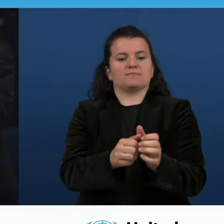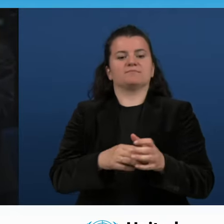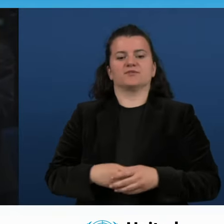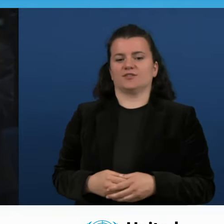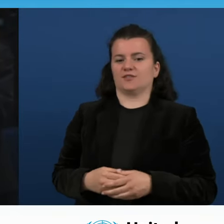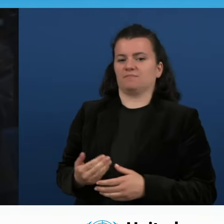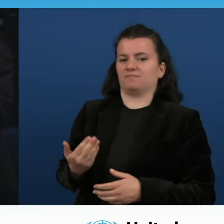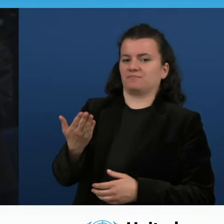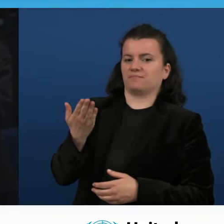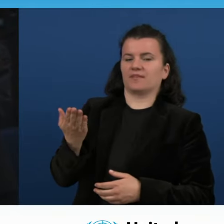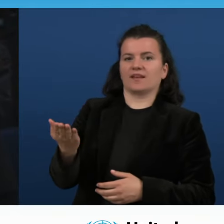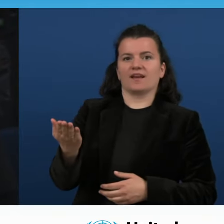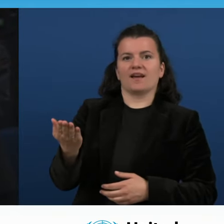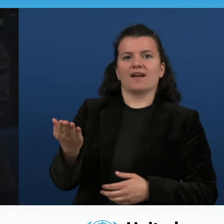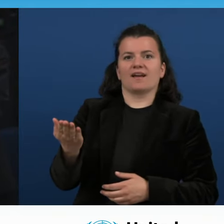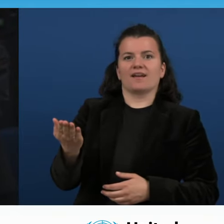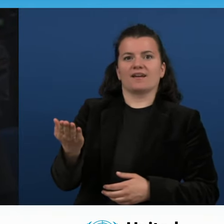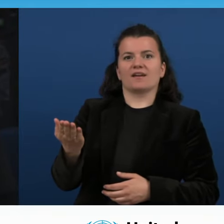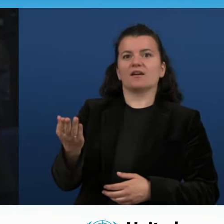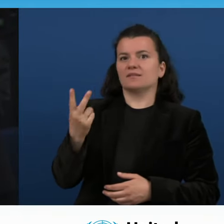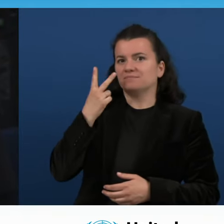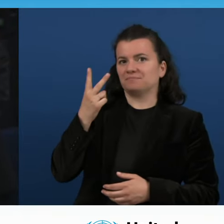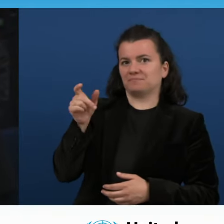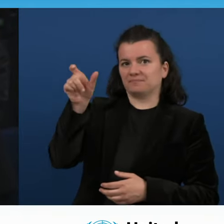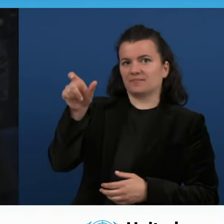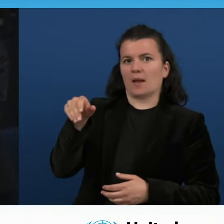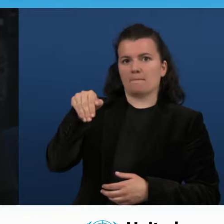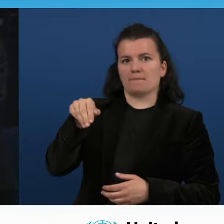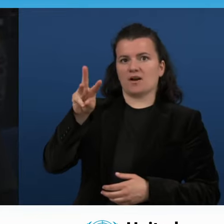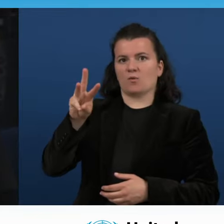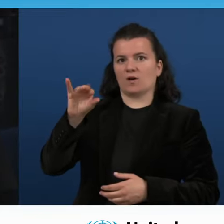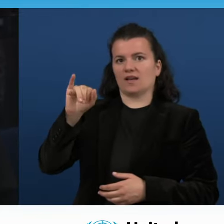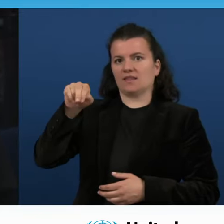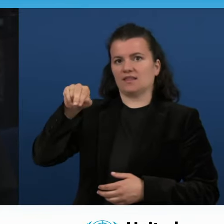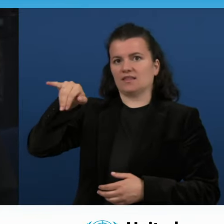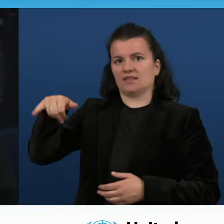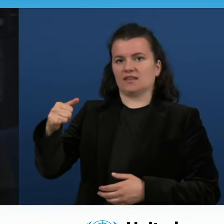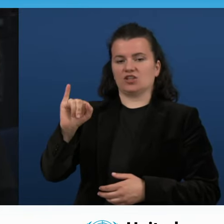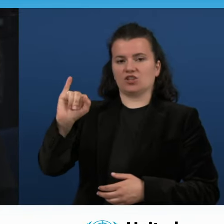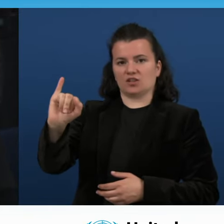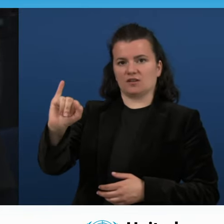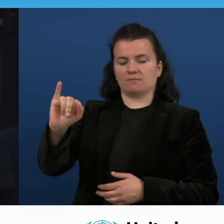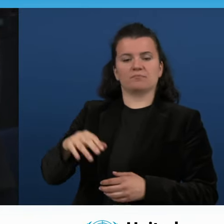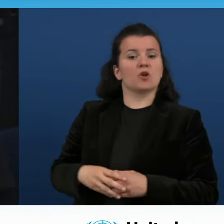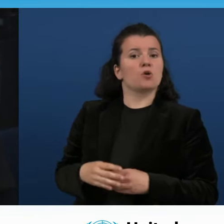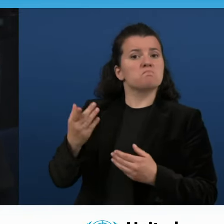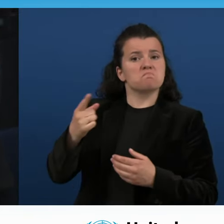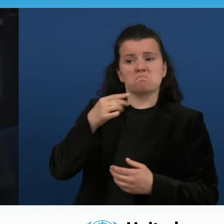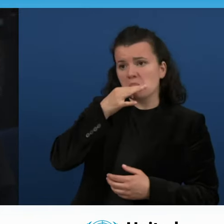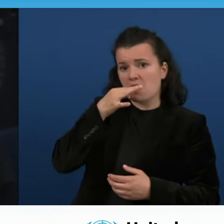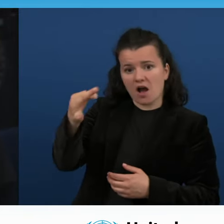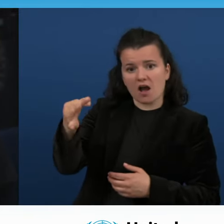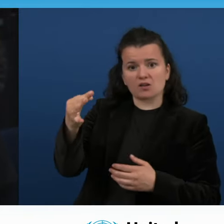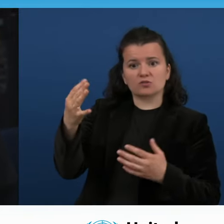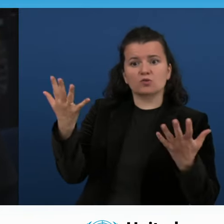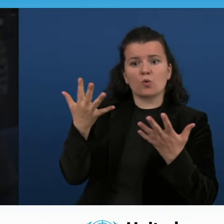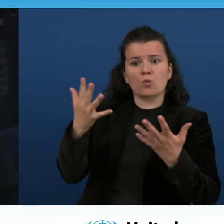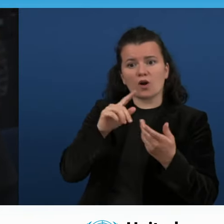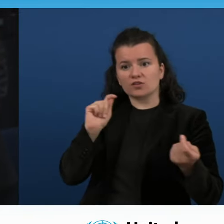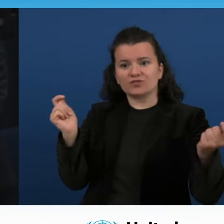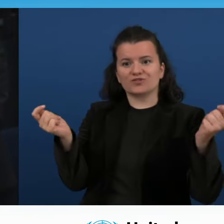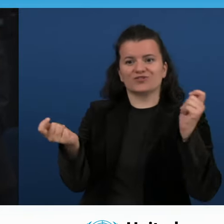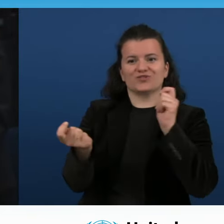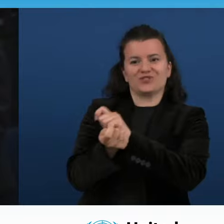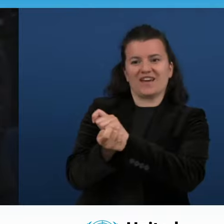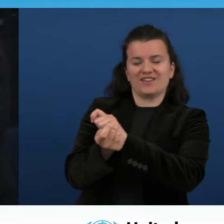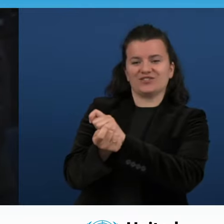question for you is, what broader legal and policy changes are necessary to enhance the involvement of youth, especially young